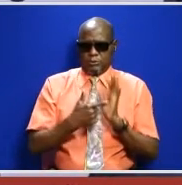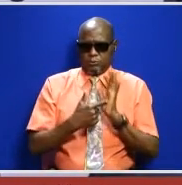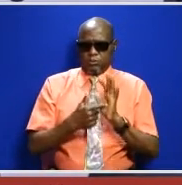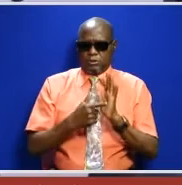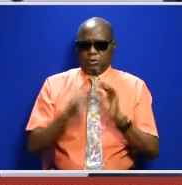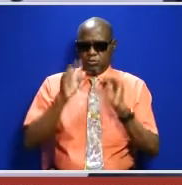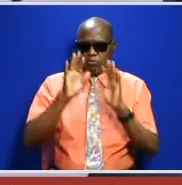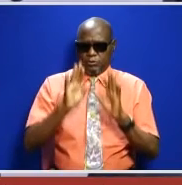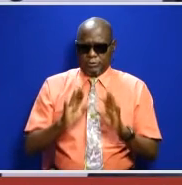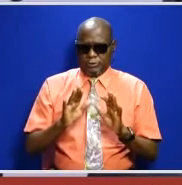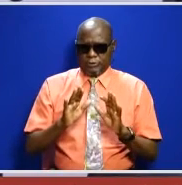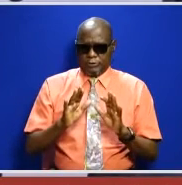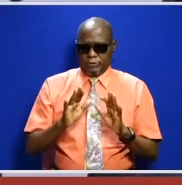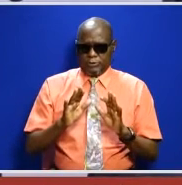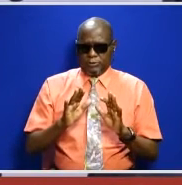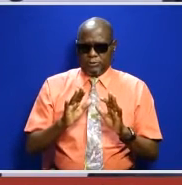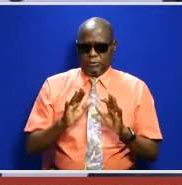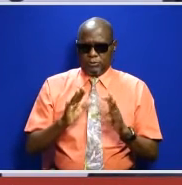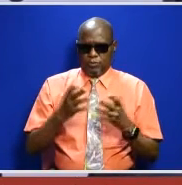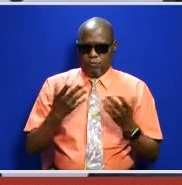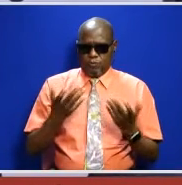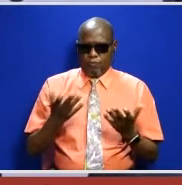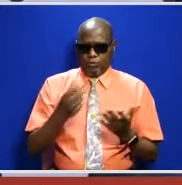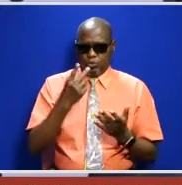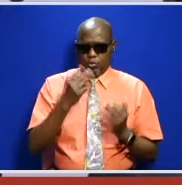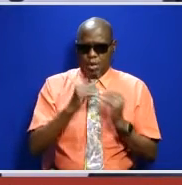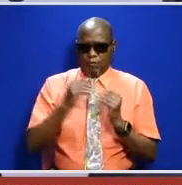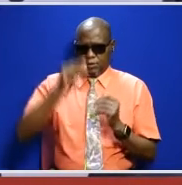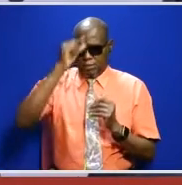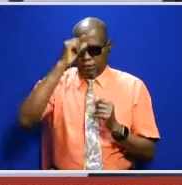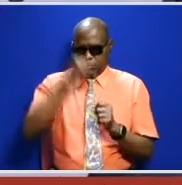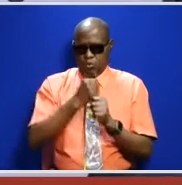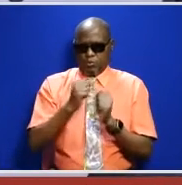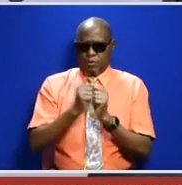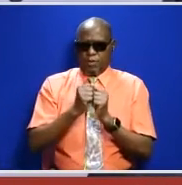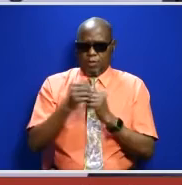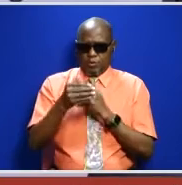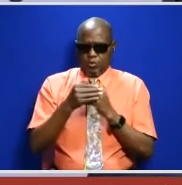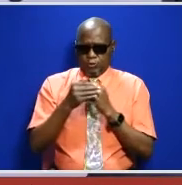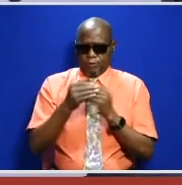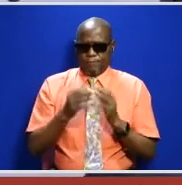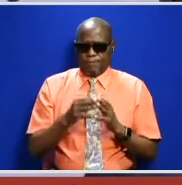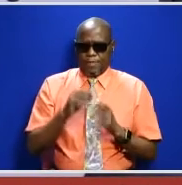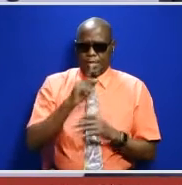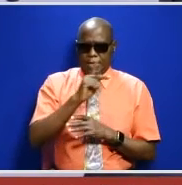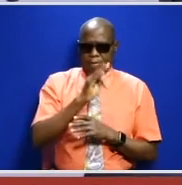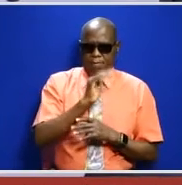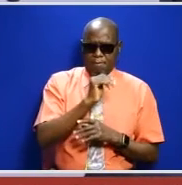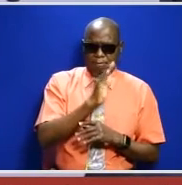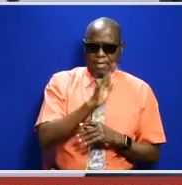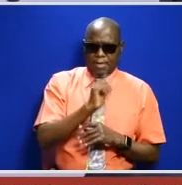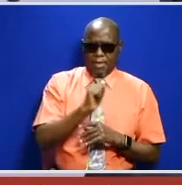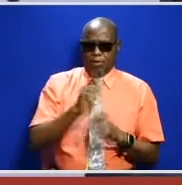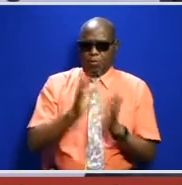the importance of the two levels of government working together closely. KPA and the national